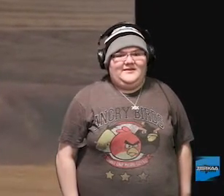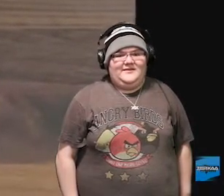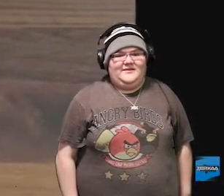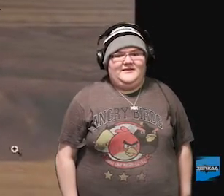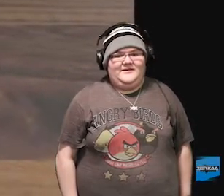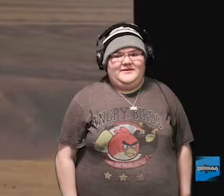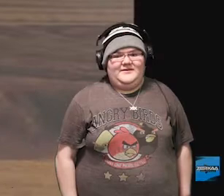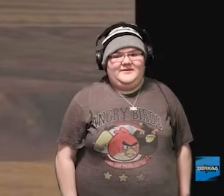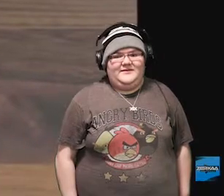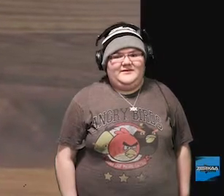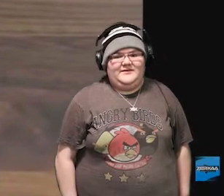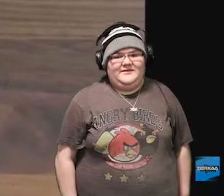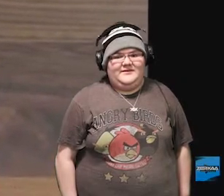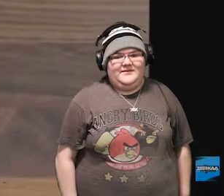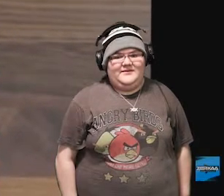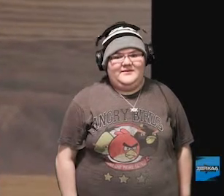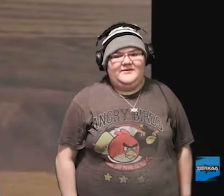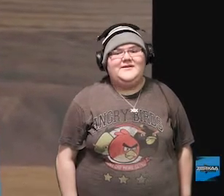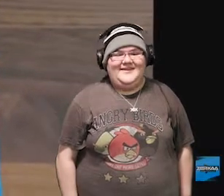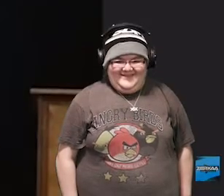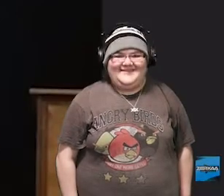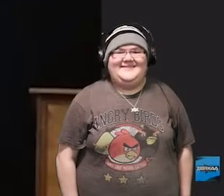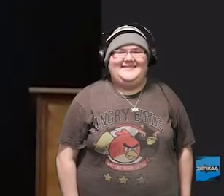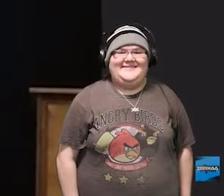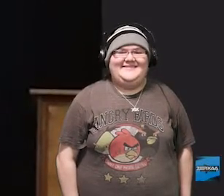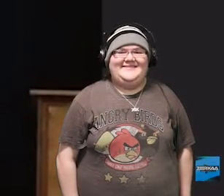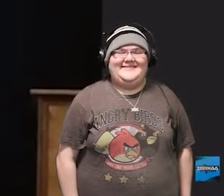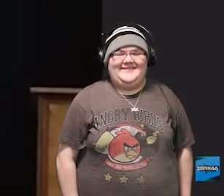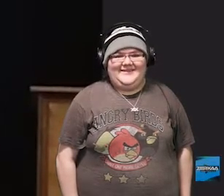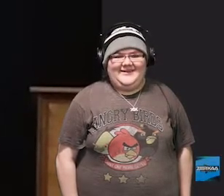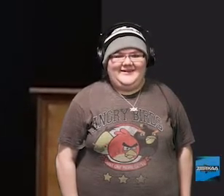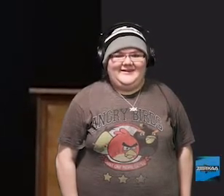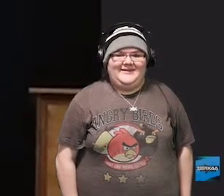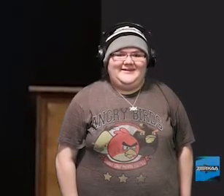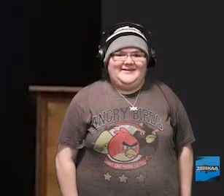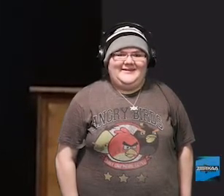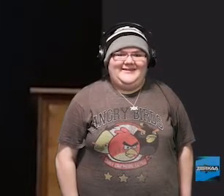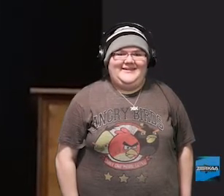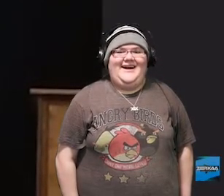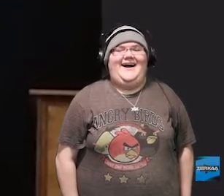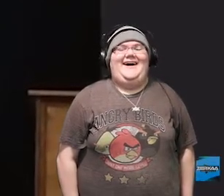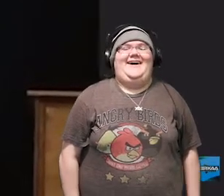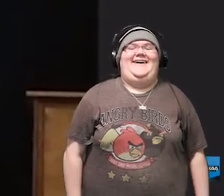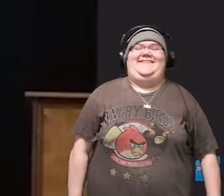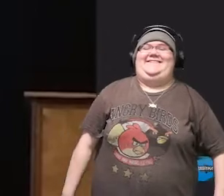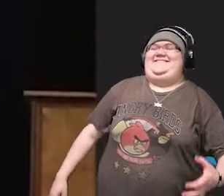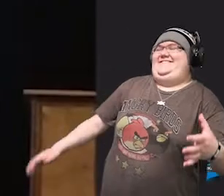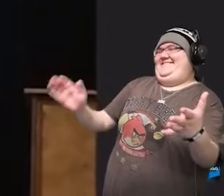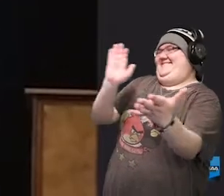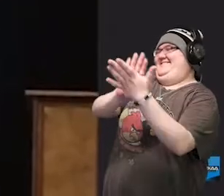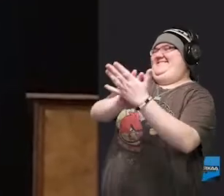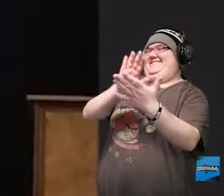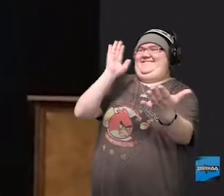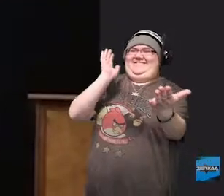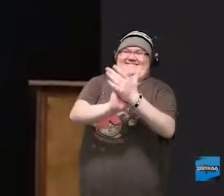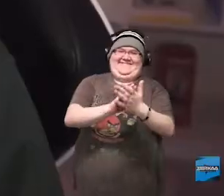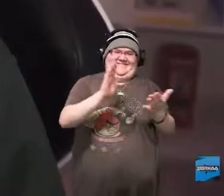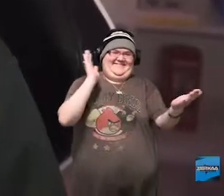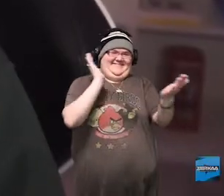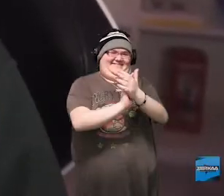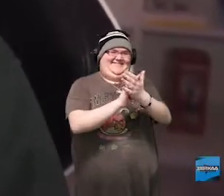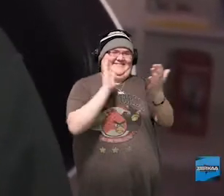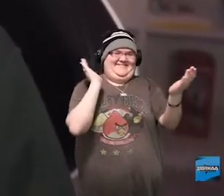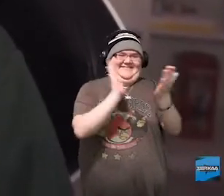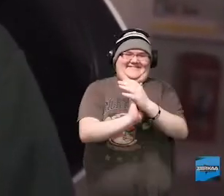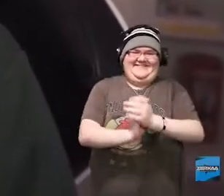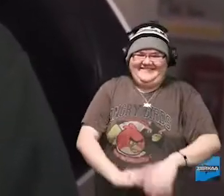isn't it? My logo's hard to do, to be fair. You've done a pretty decent job. Thank you. We need this. Having PewDiePie in a charity match and in a Simon Sunday is the ultimate goal. Well,